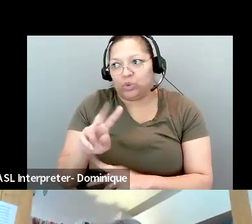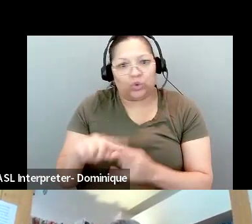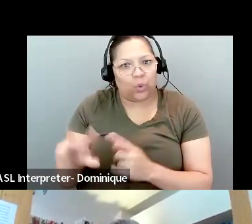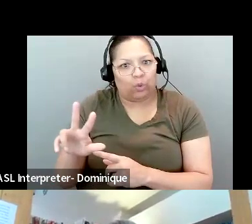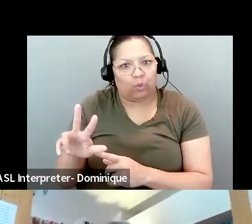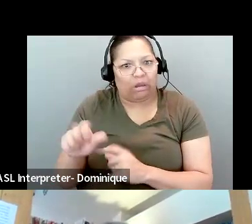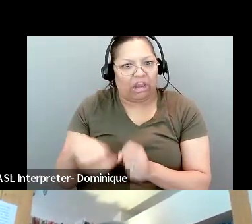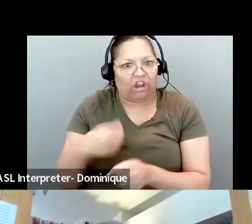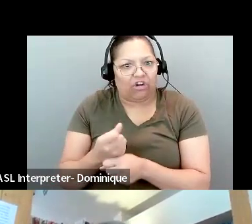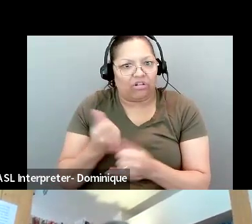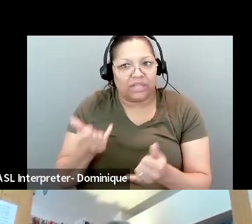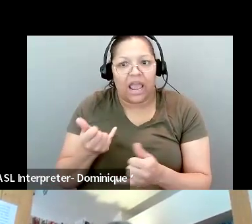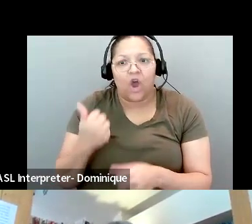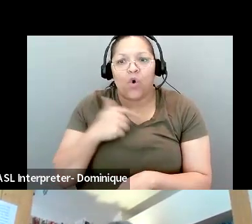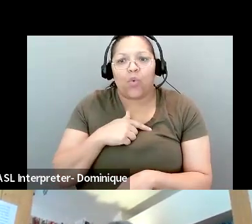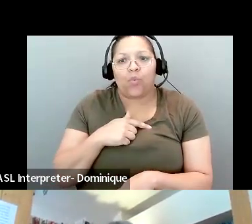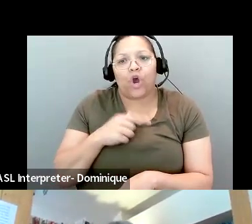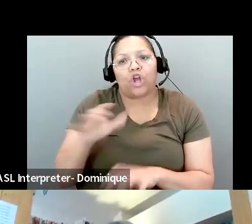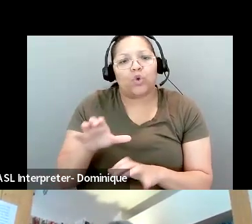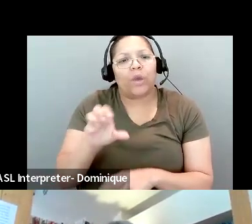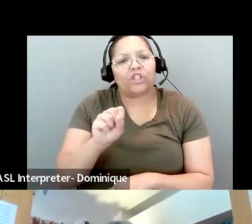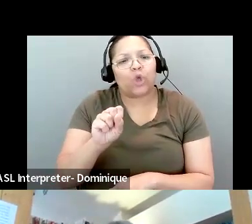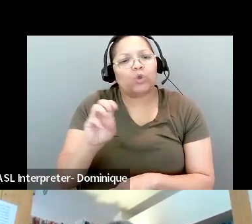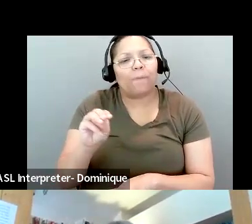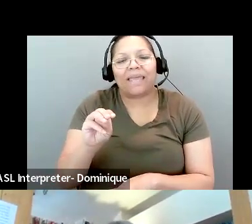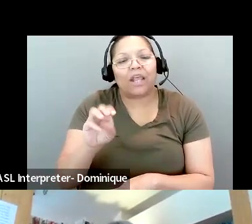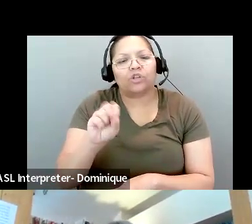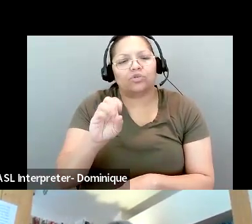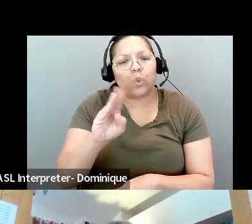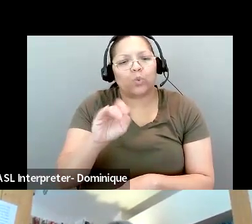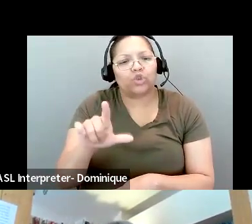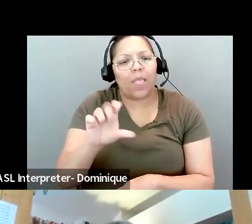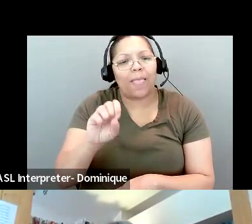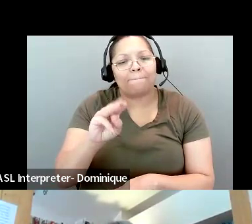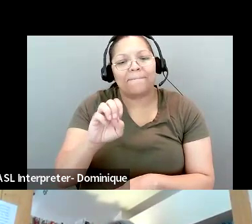Additionally, we're doing kind of a social media push to get out the vote,